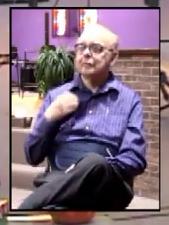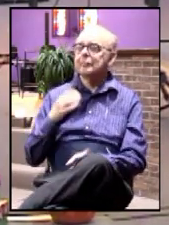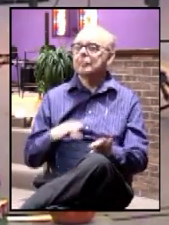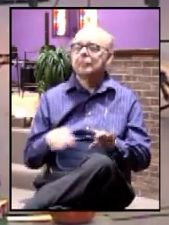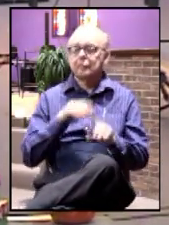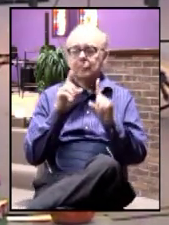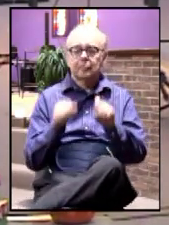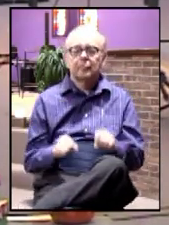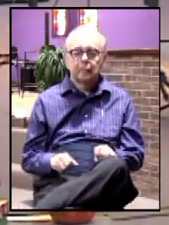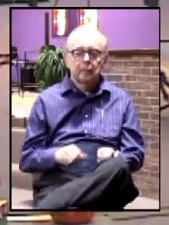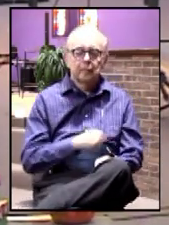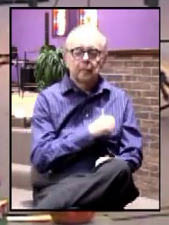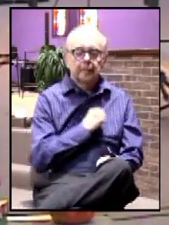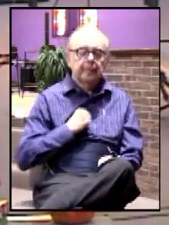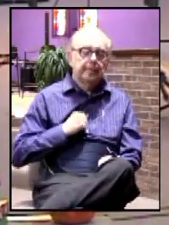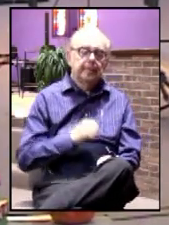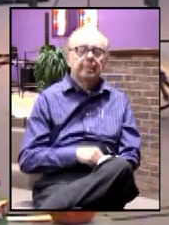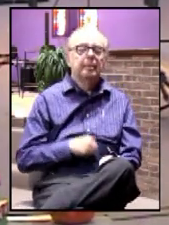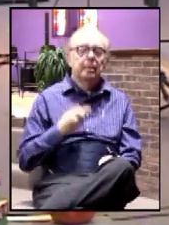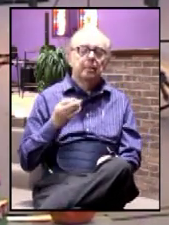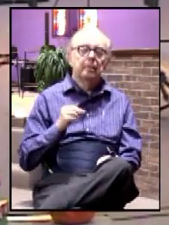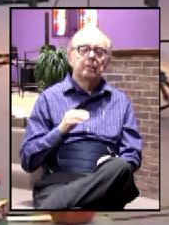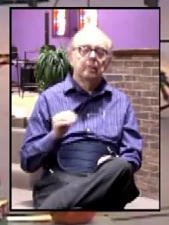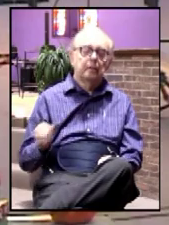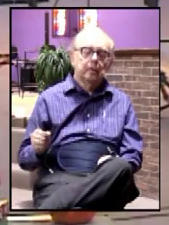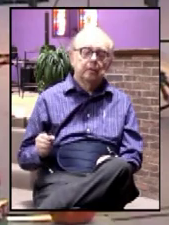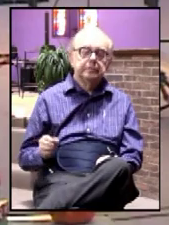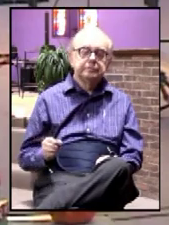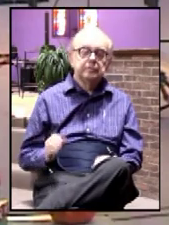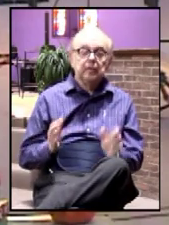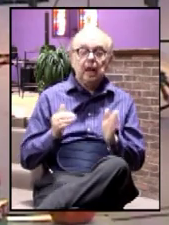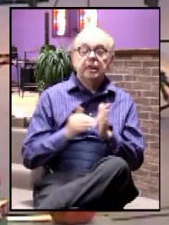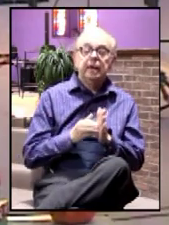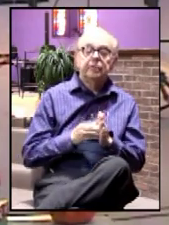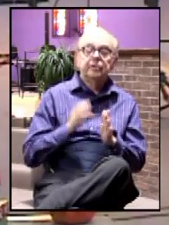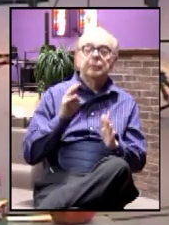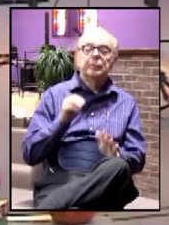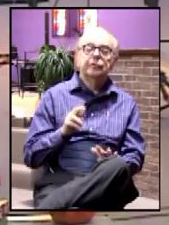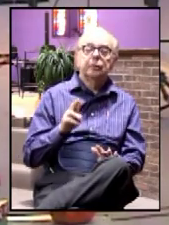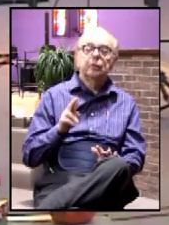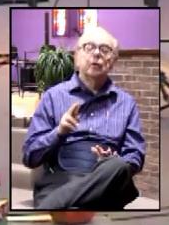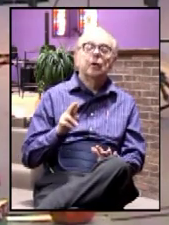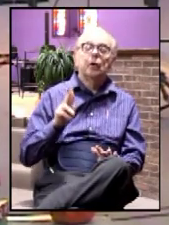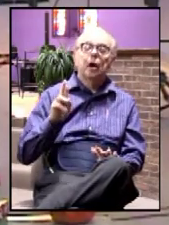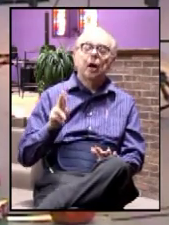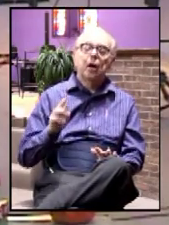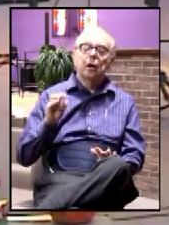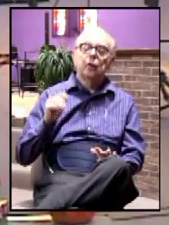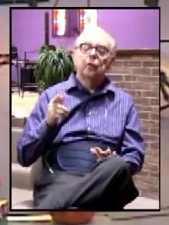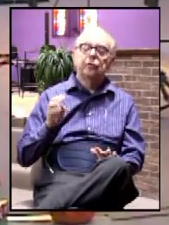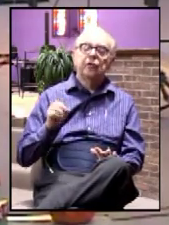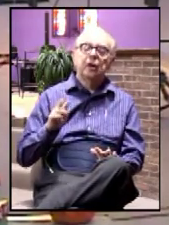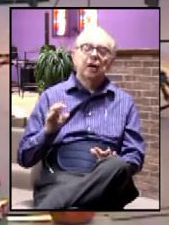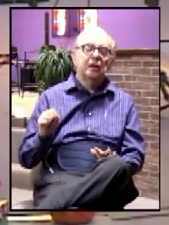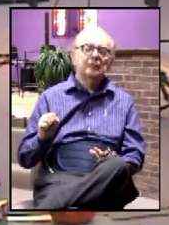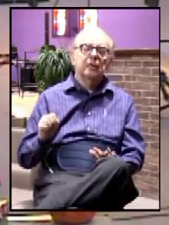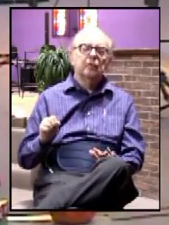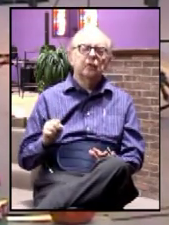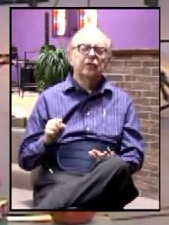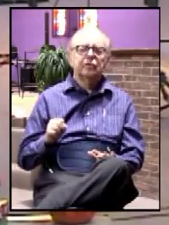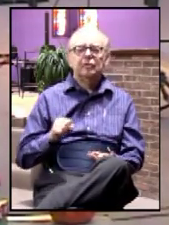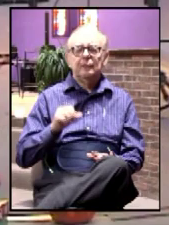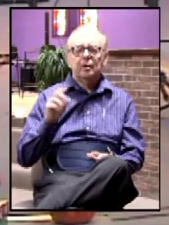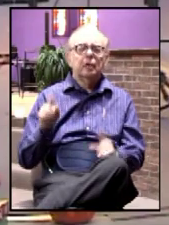we're going to do a quiz on superheroes versus Mr. Rogers to see who's going to win.